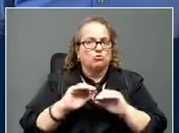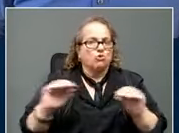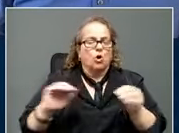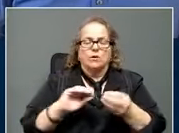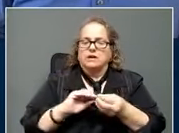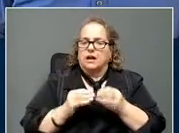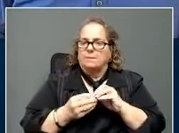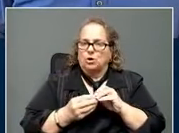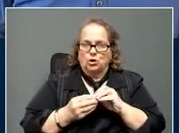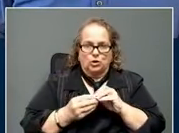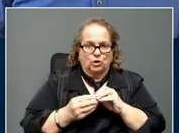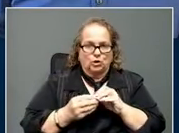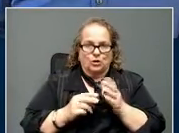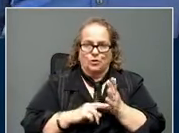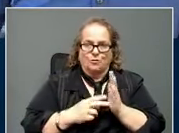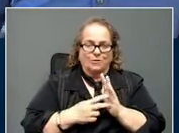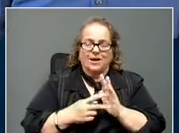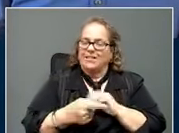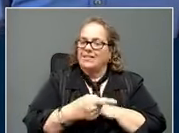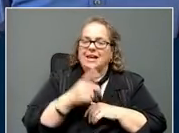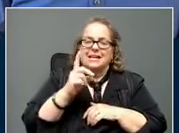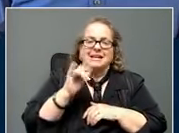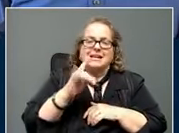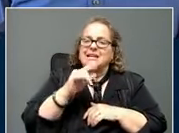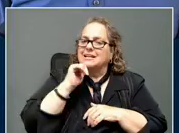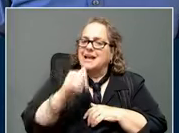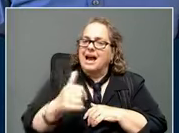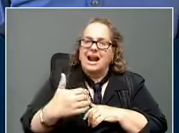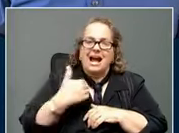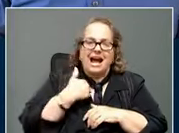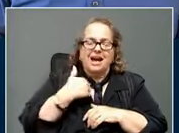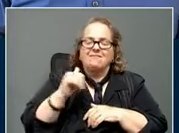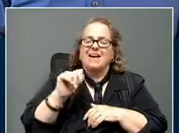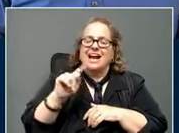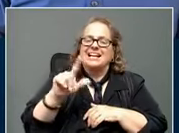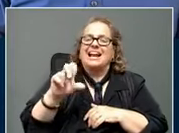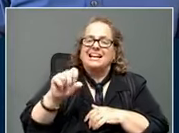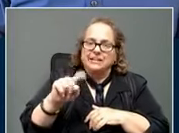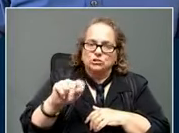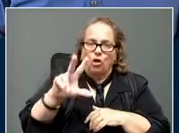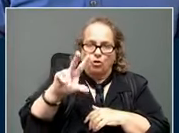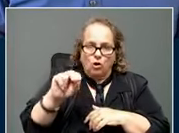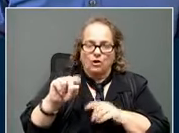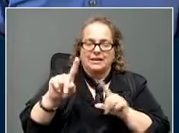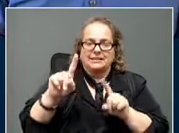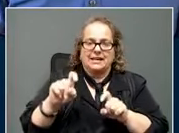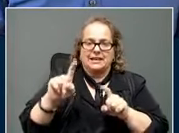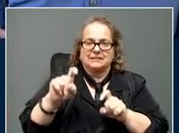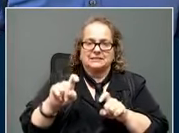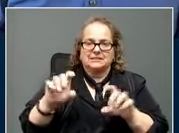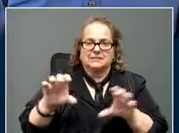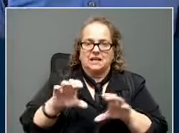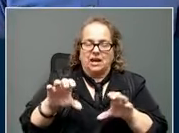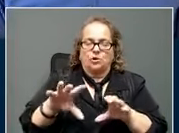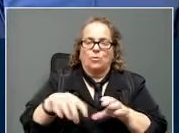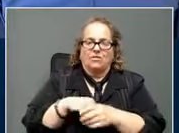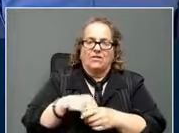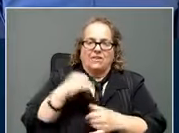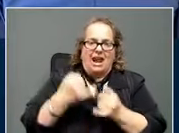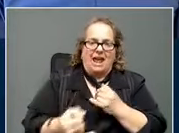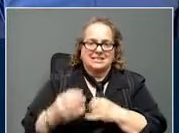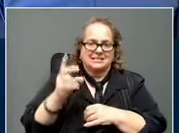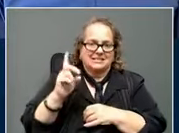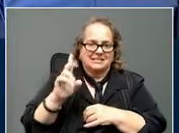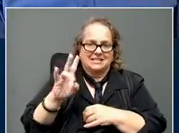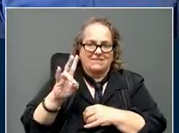that means they did not have at least 30 tests performed over the last 7-day period. And so we're not able to calculate